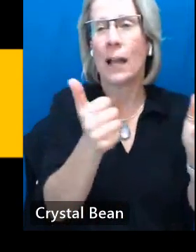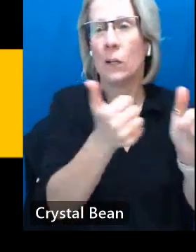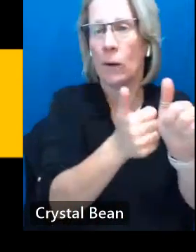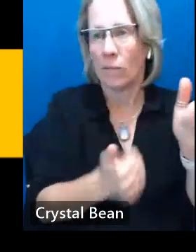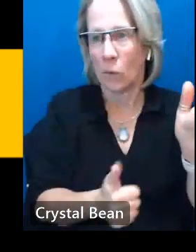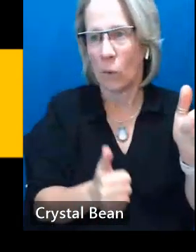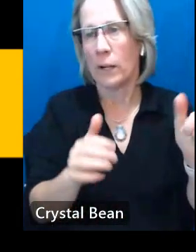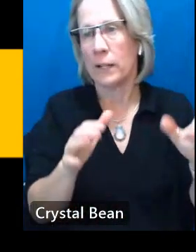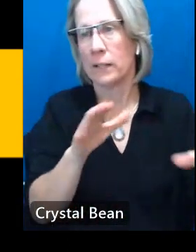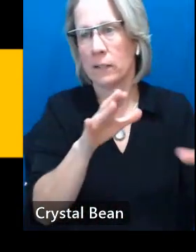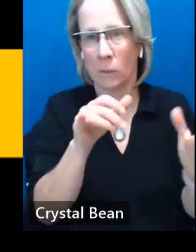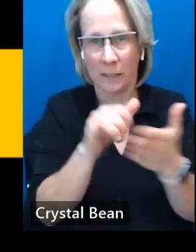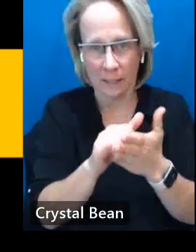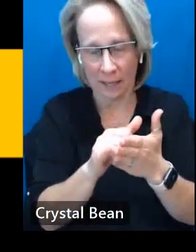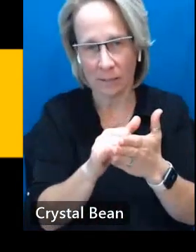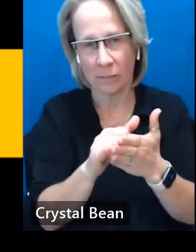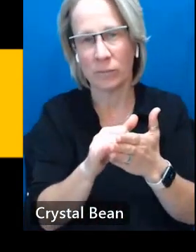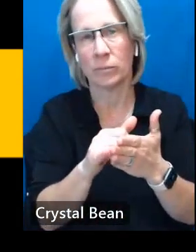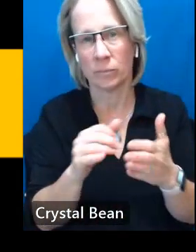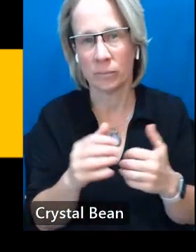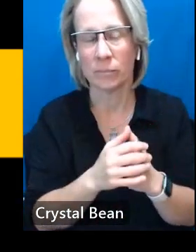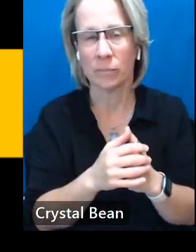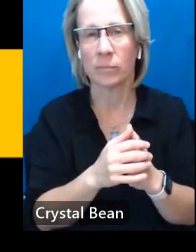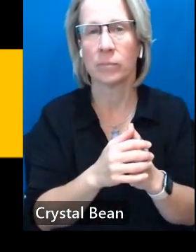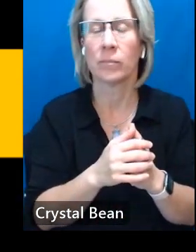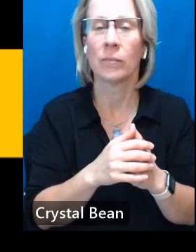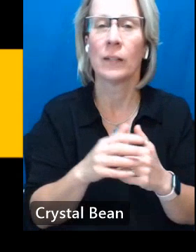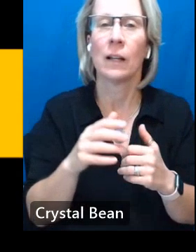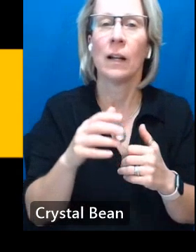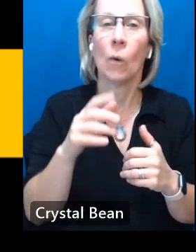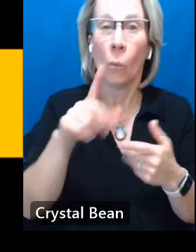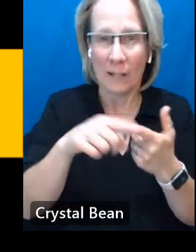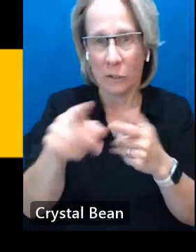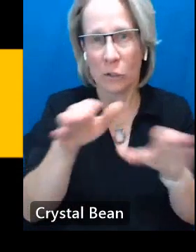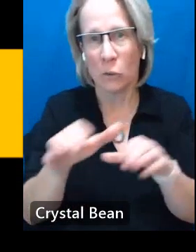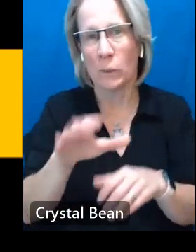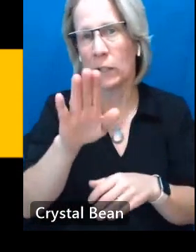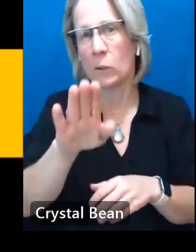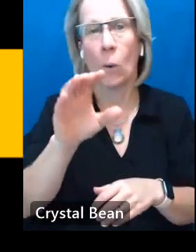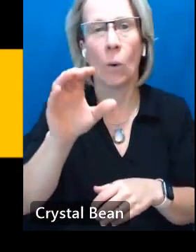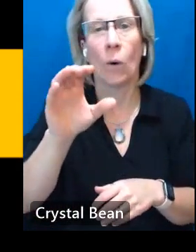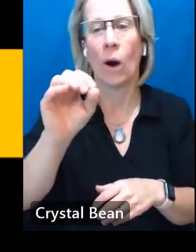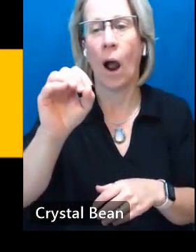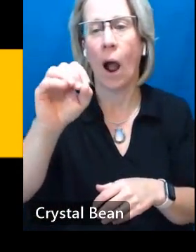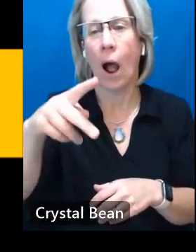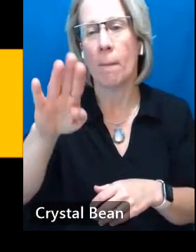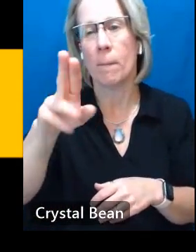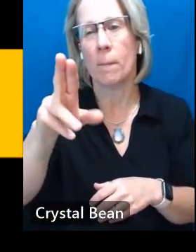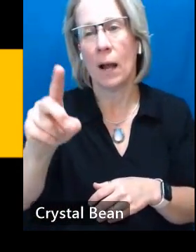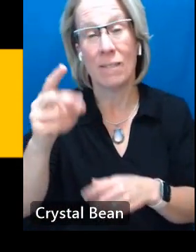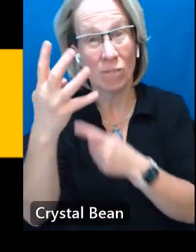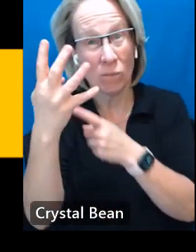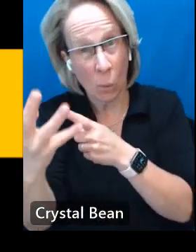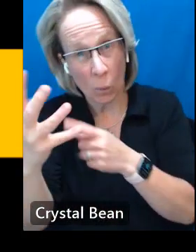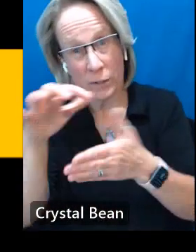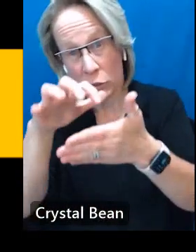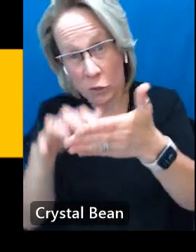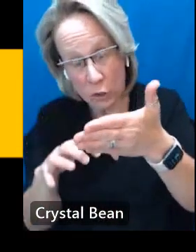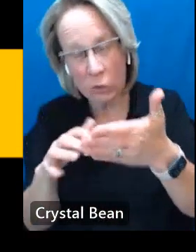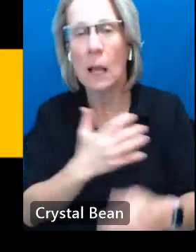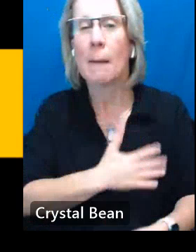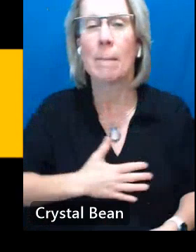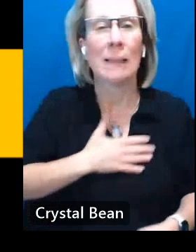when you're completing your bars, your output 4 journals, that's why we stress, please take the time to make sure everything is